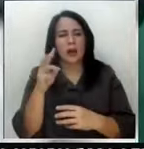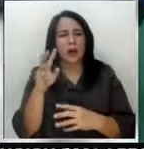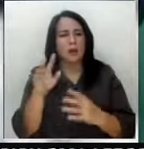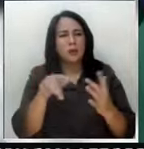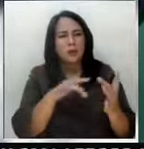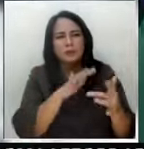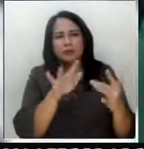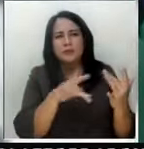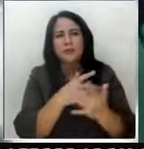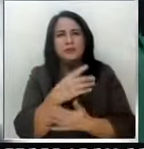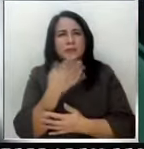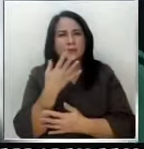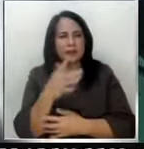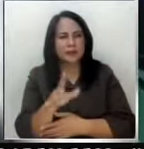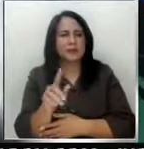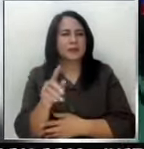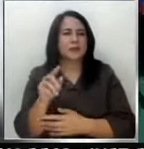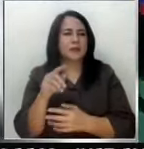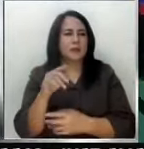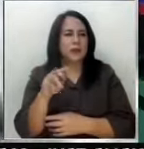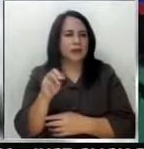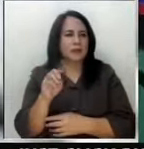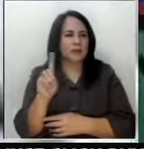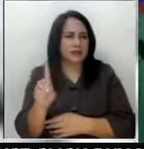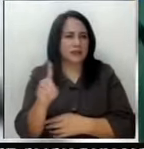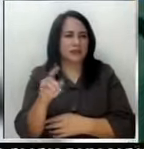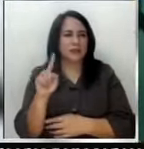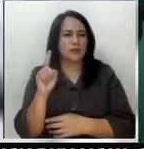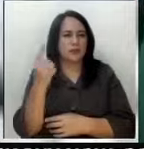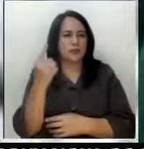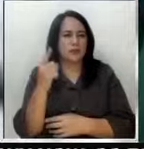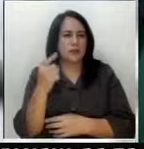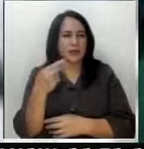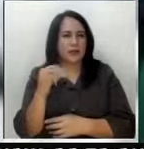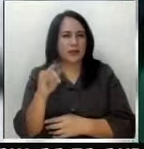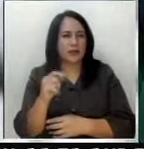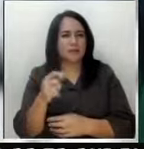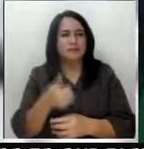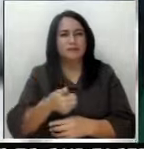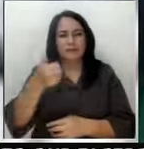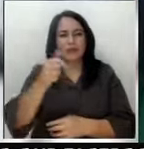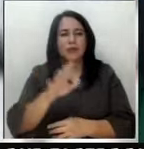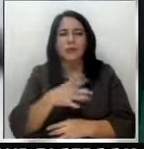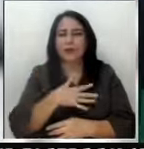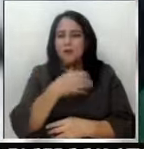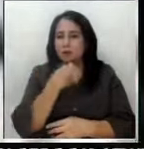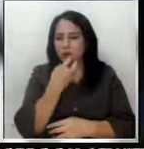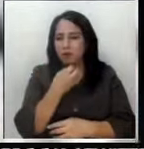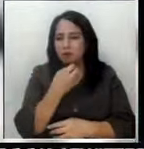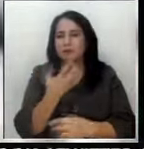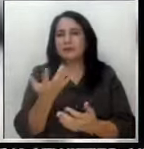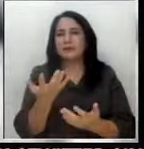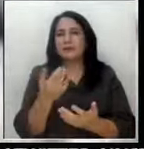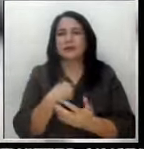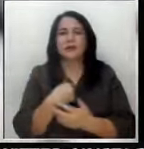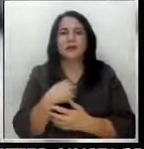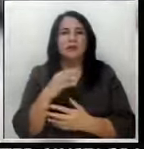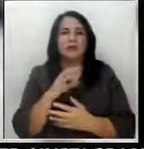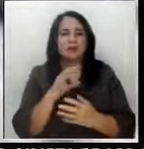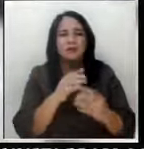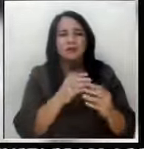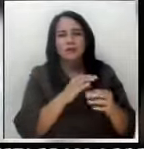Pinasarap, Pinoy MD, Unang Hirit, Daig Kayo ng Lola Ko, Farm to Table, I